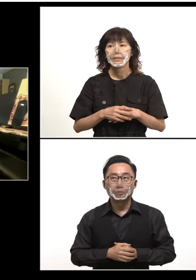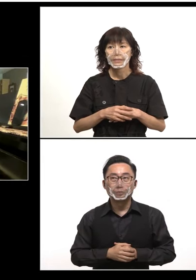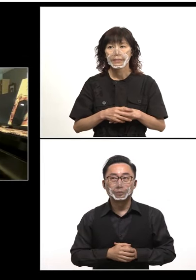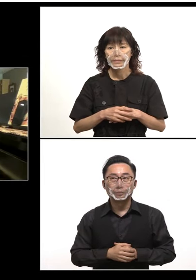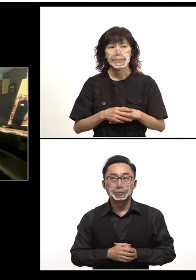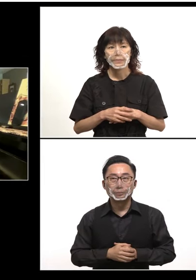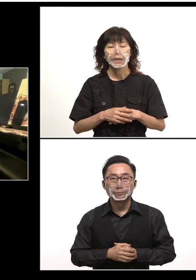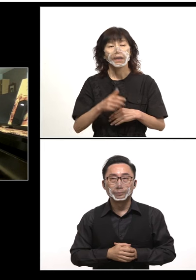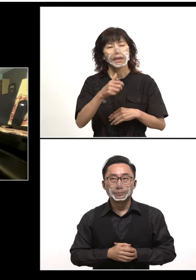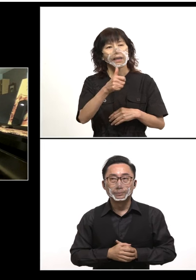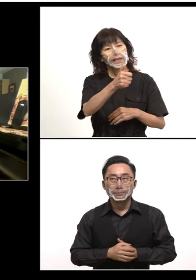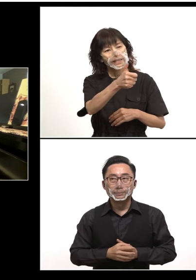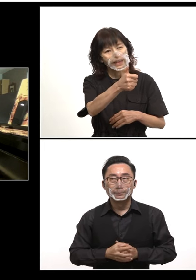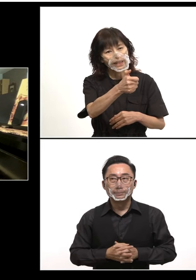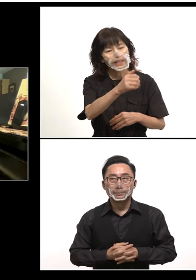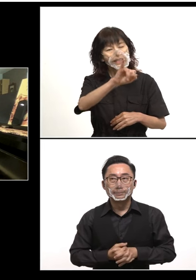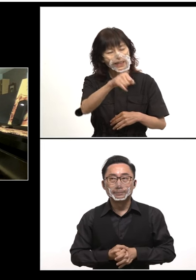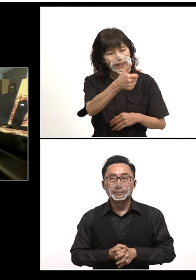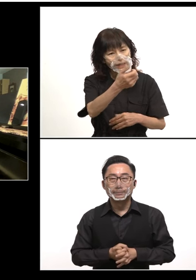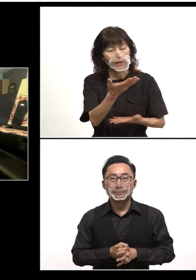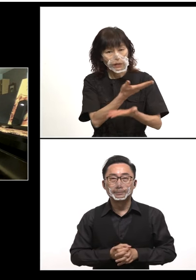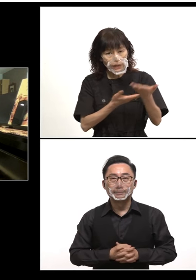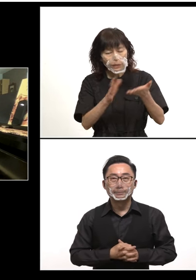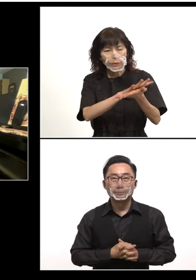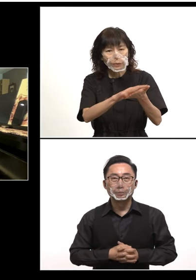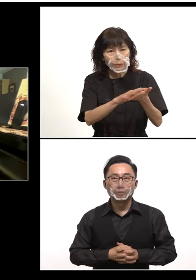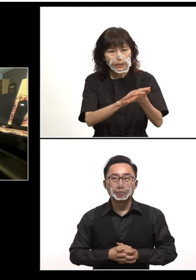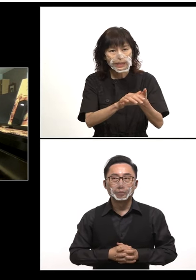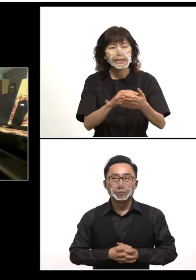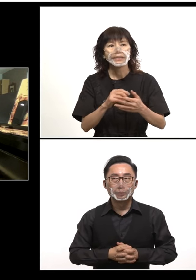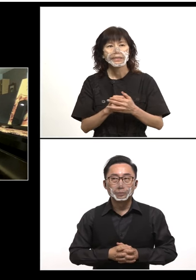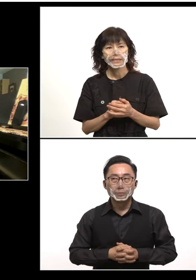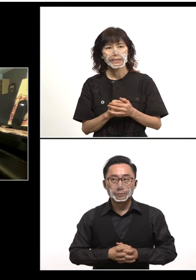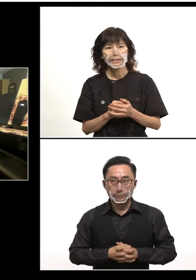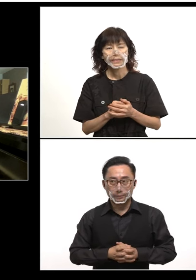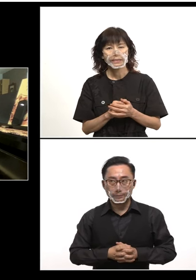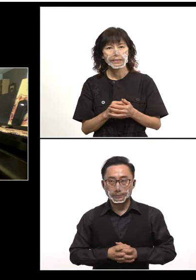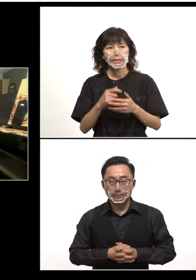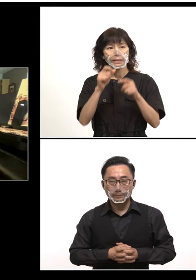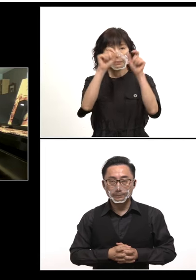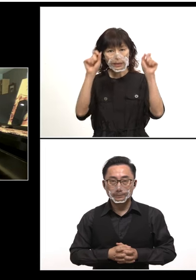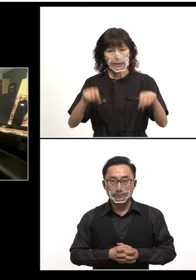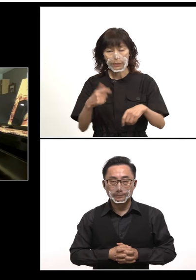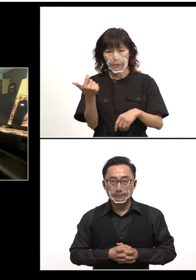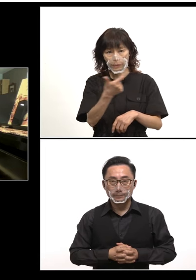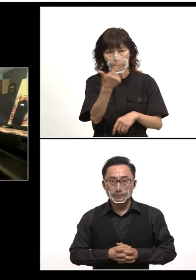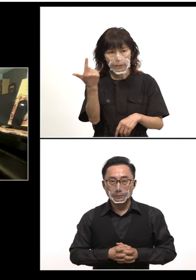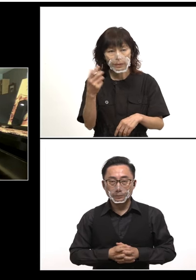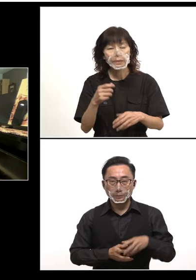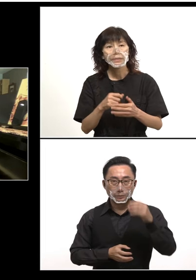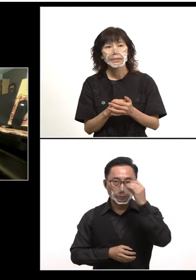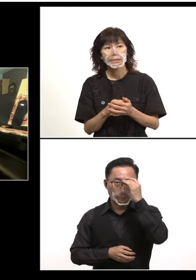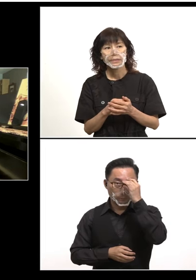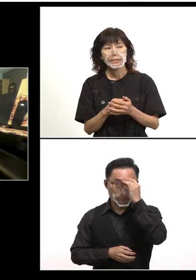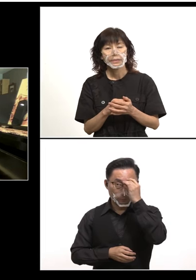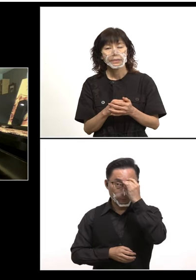Thank you, John, for sharing your story. I see a lot of questions in the chat box, but I think we only have time for one question. And then